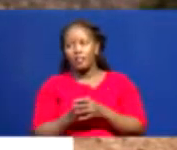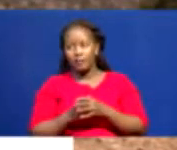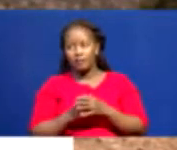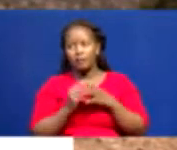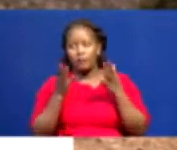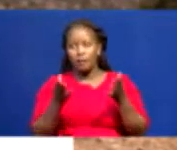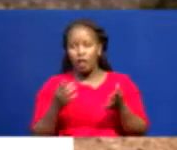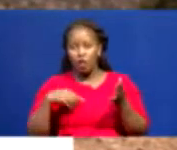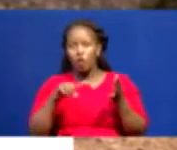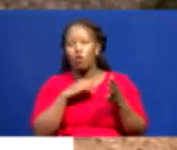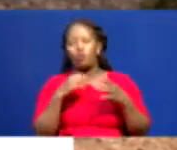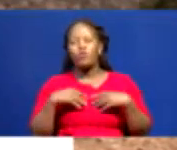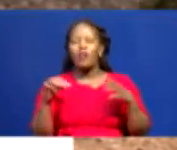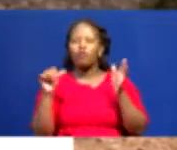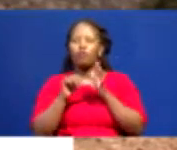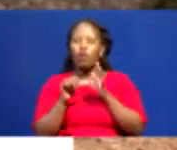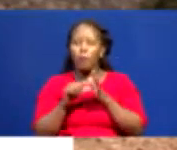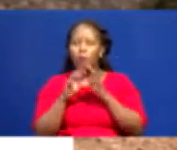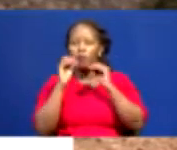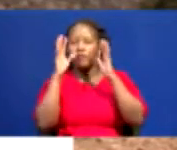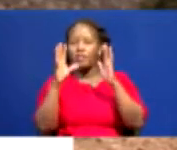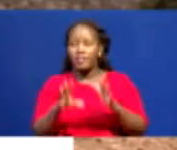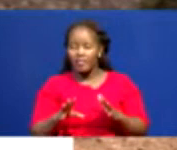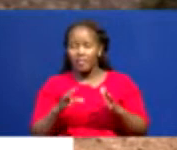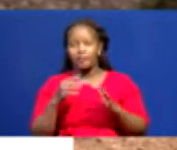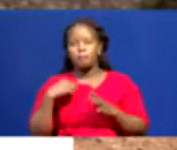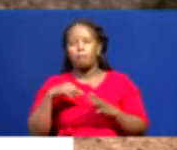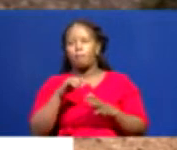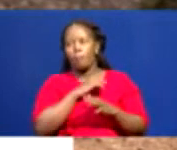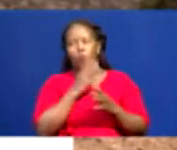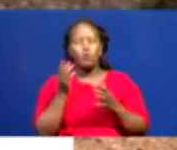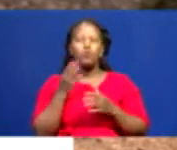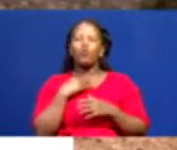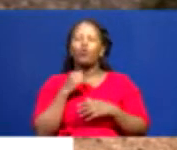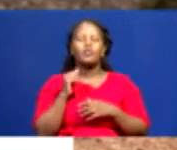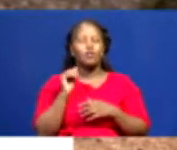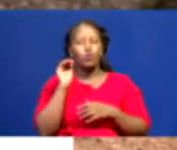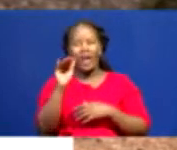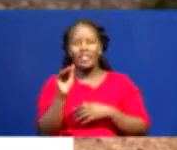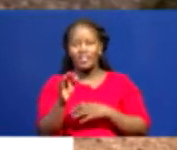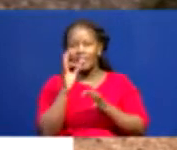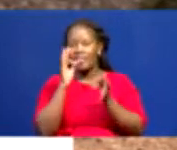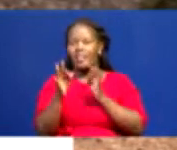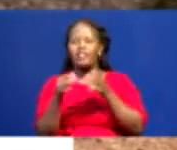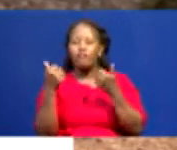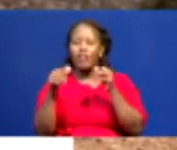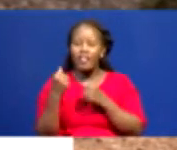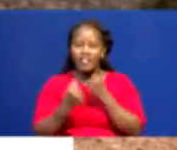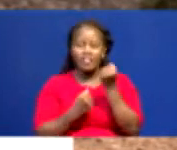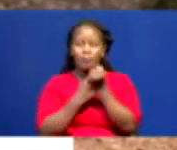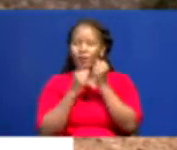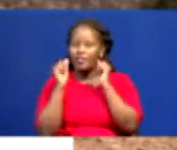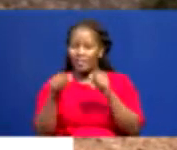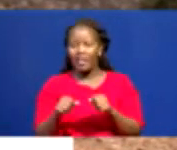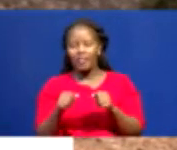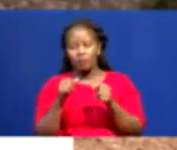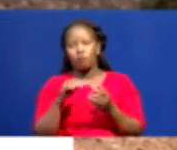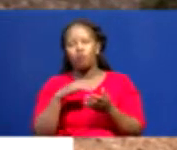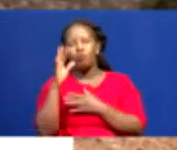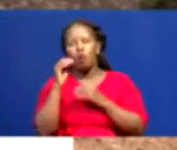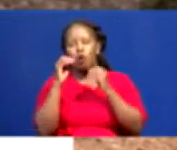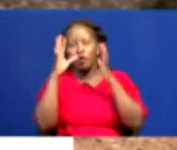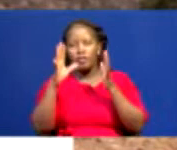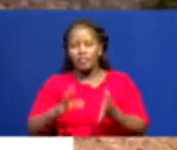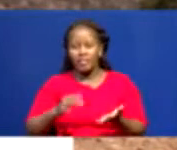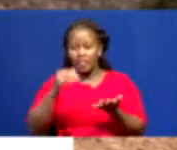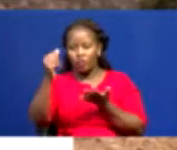Sasa tuko na shida ya walimu hapa. Tulikuwa tunataka kama kunaye usaidizi inawezekana tusaidiwe kuongezea walimu